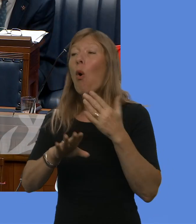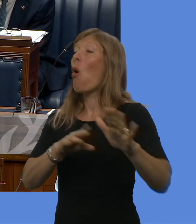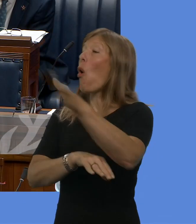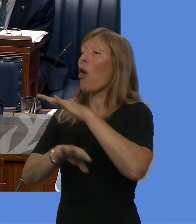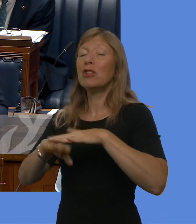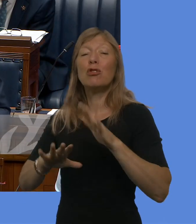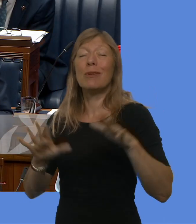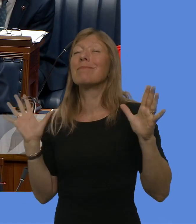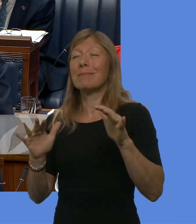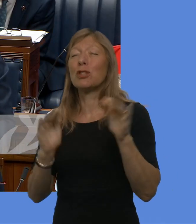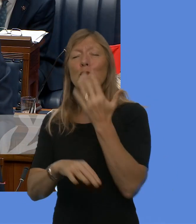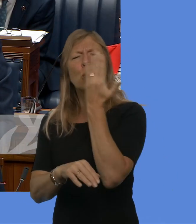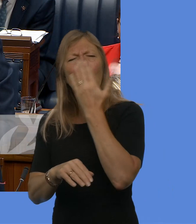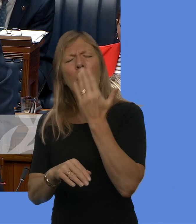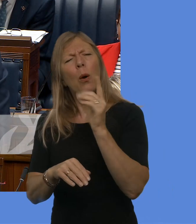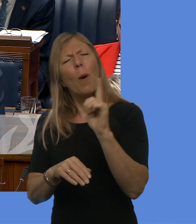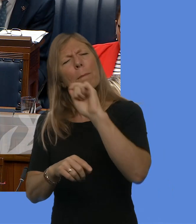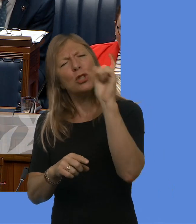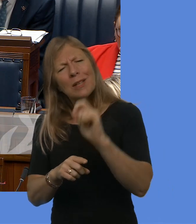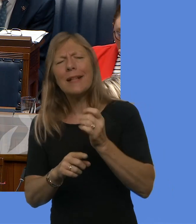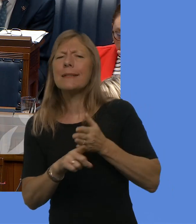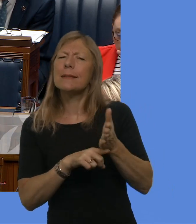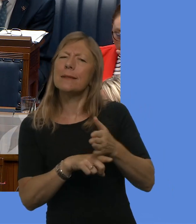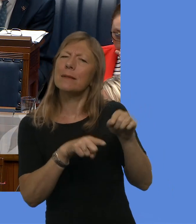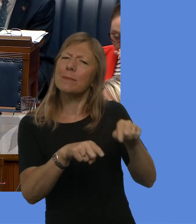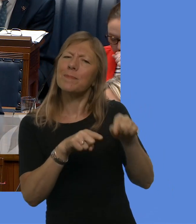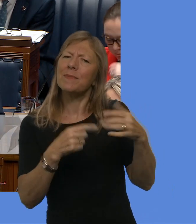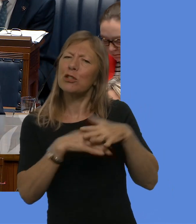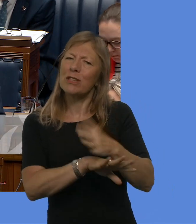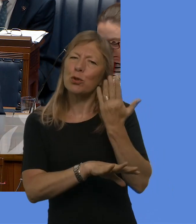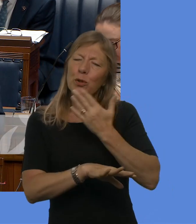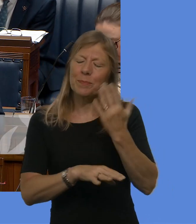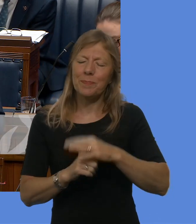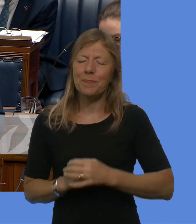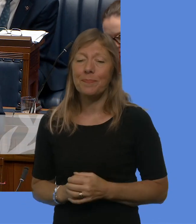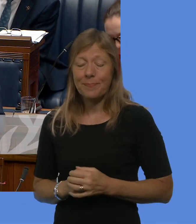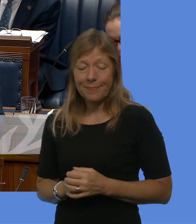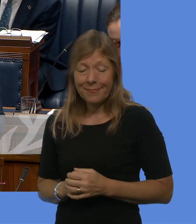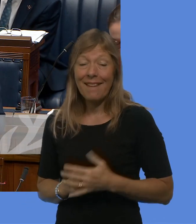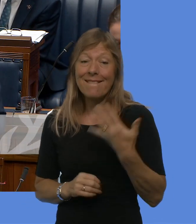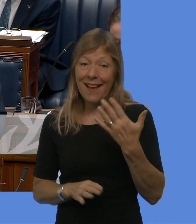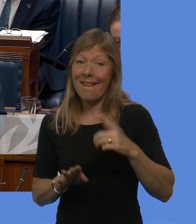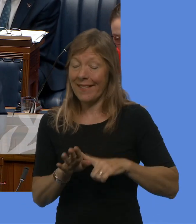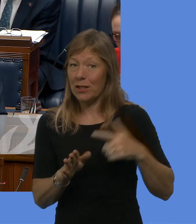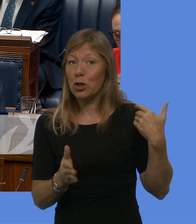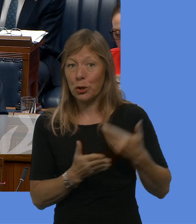Obviously, when it comes to expenditure over the past 5 years, there has been significant spend, and that comes to